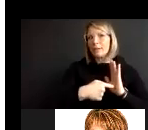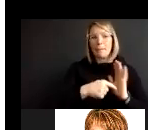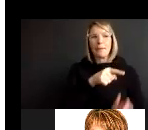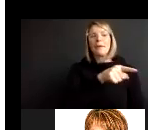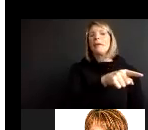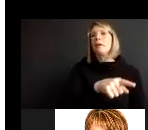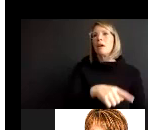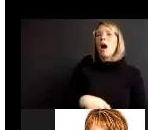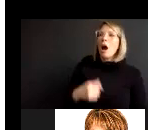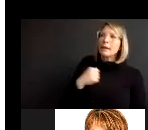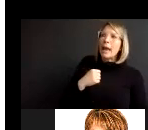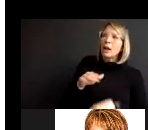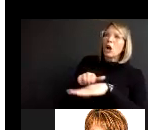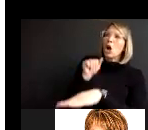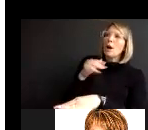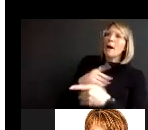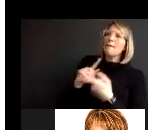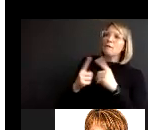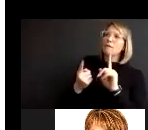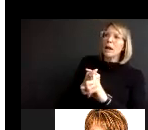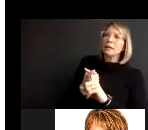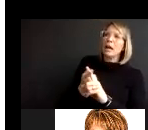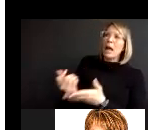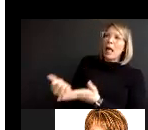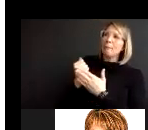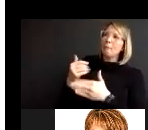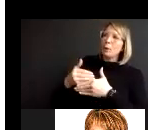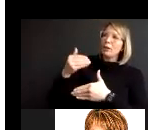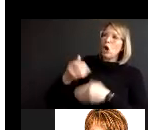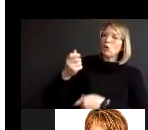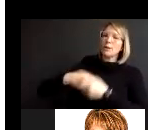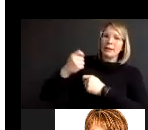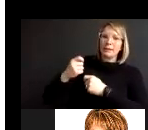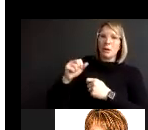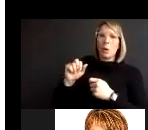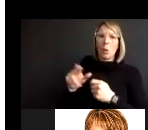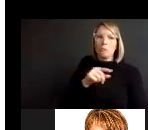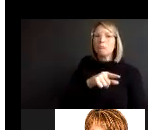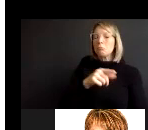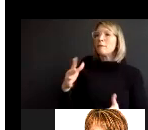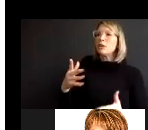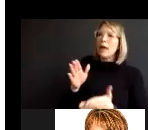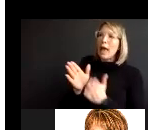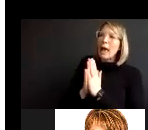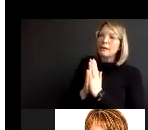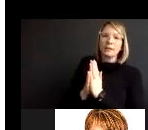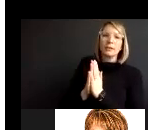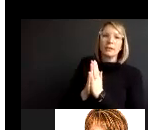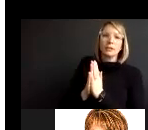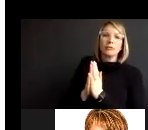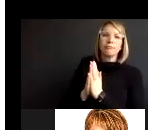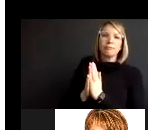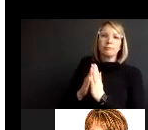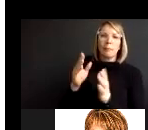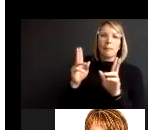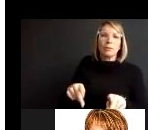the windows. I already called about my electricity. I can call 911 if something happens, or I can make a doctor's appointment if I need to address a